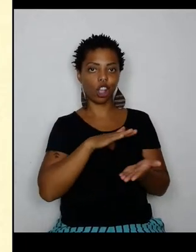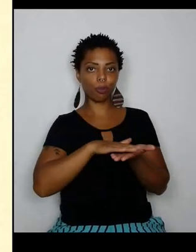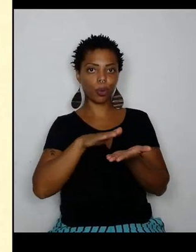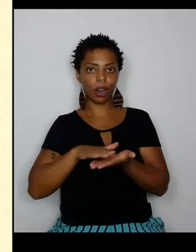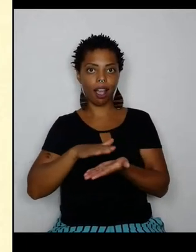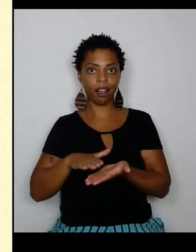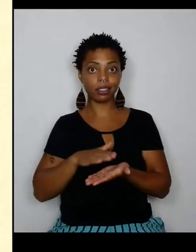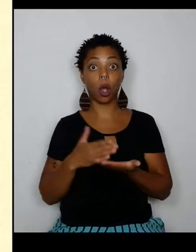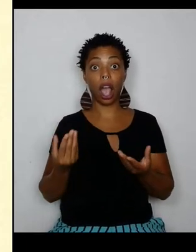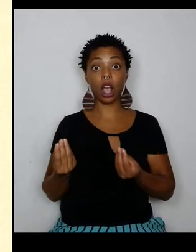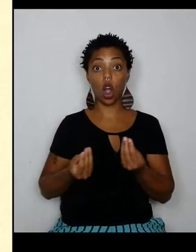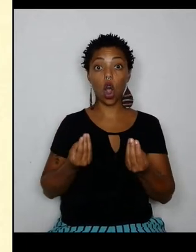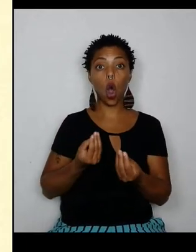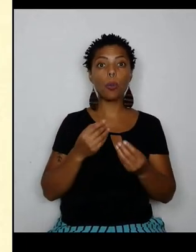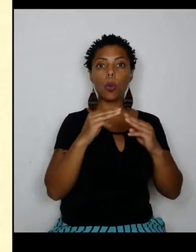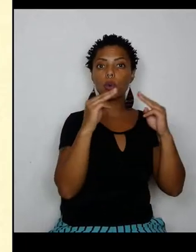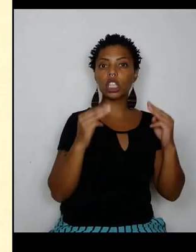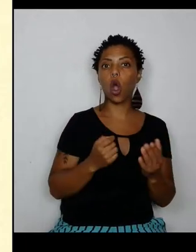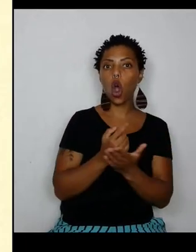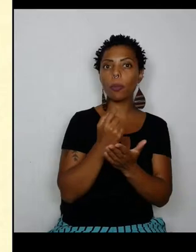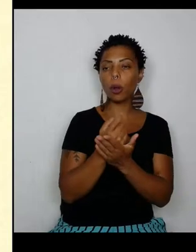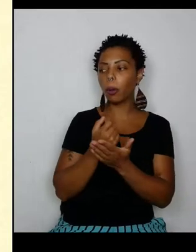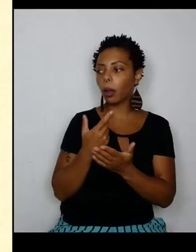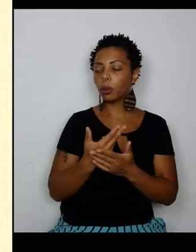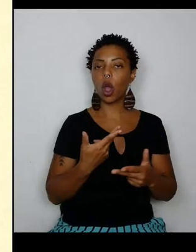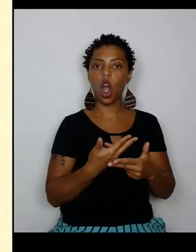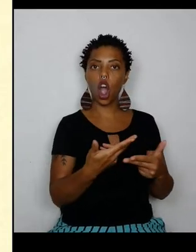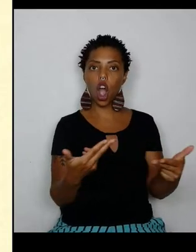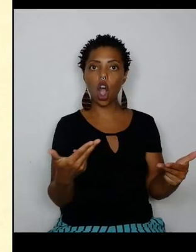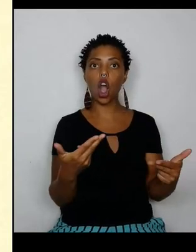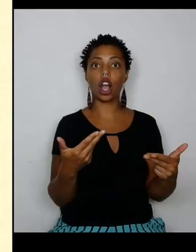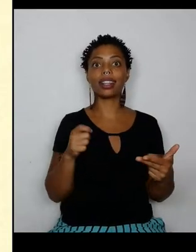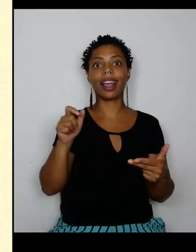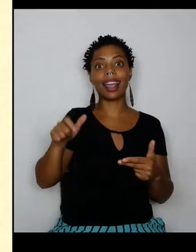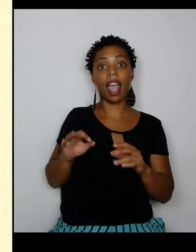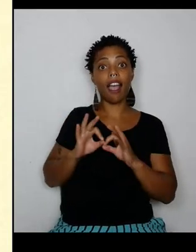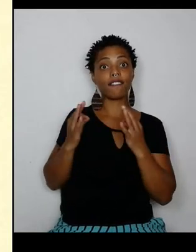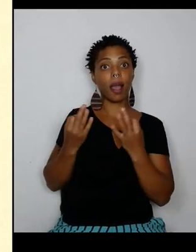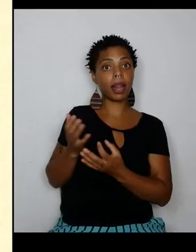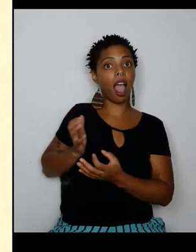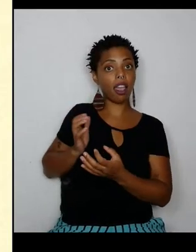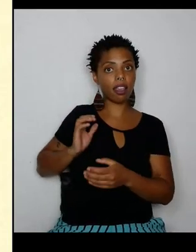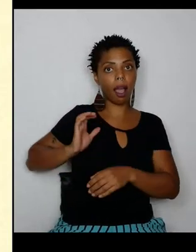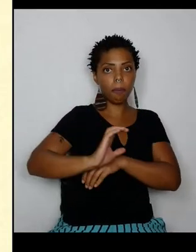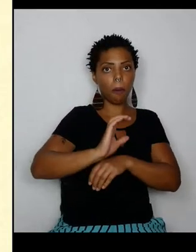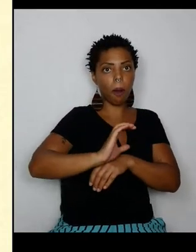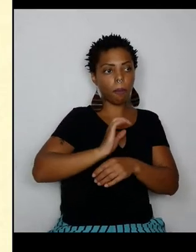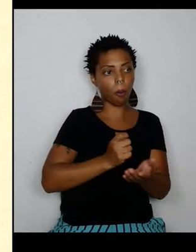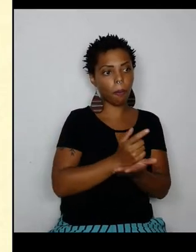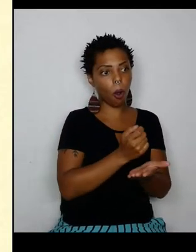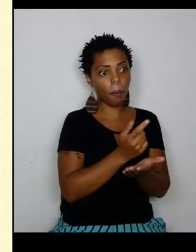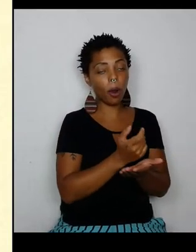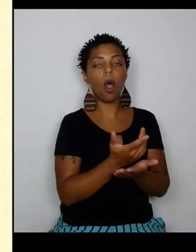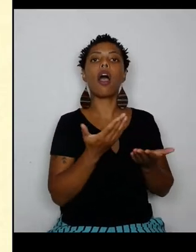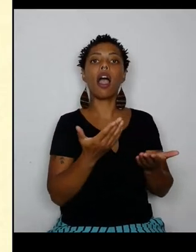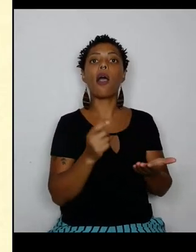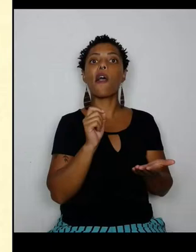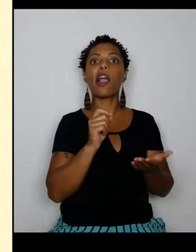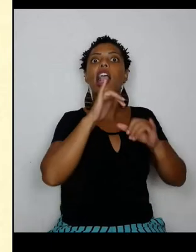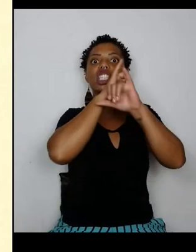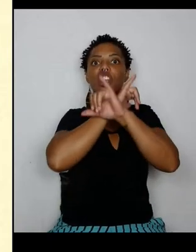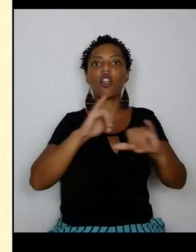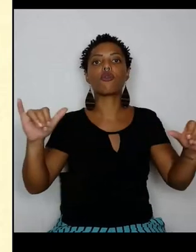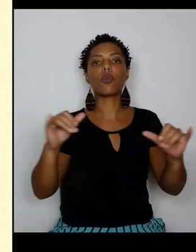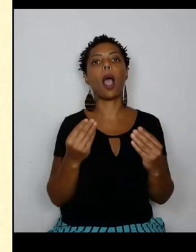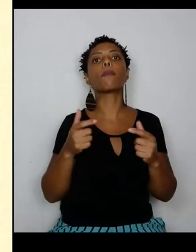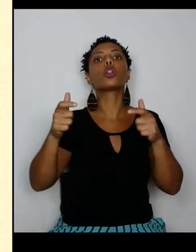monopoly of the communication media and these acquisitions were funded by the brazilian elite families